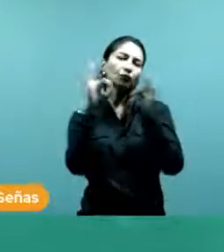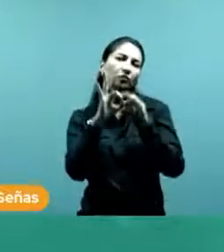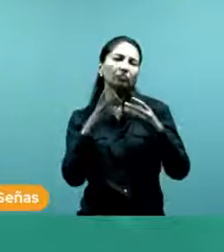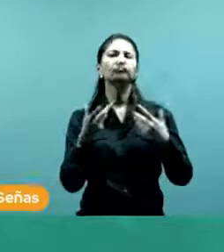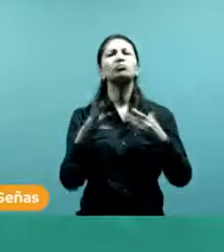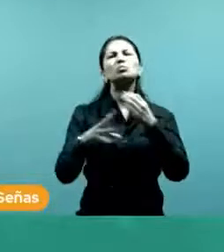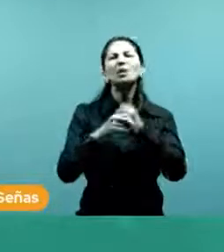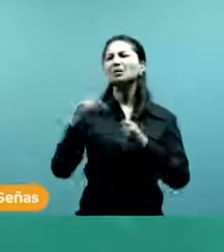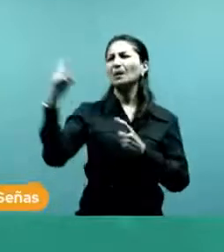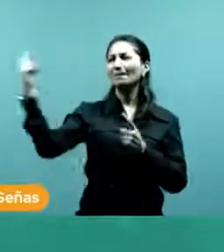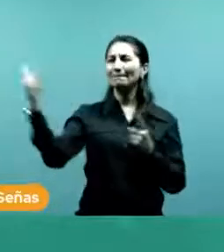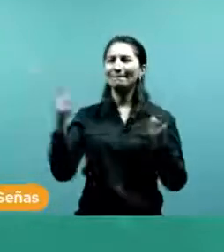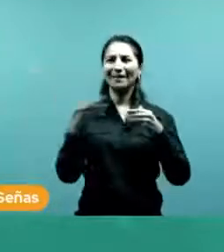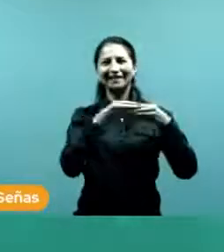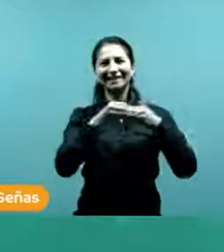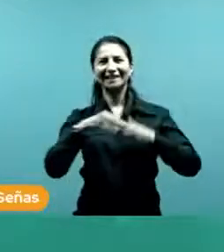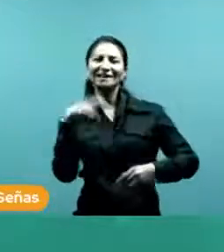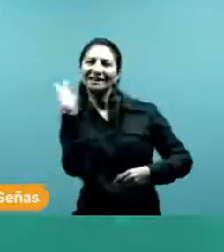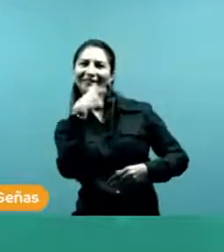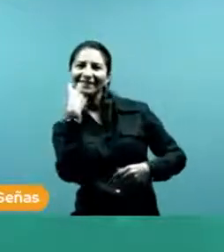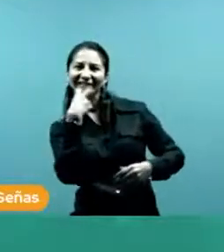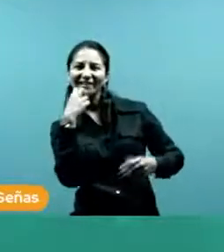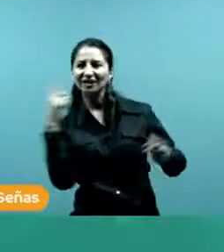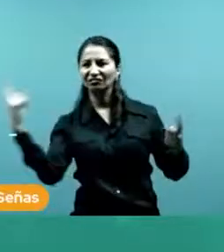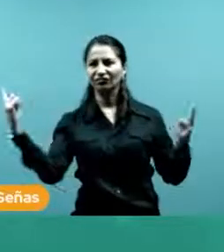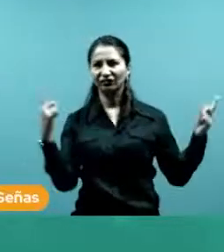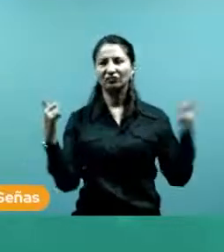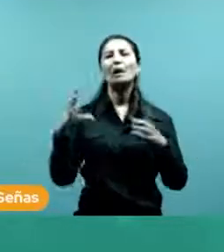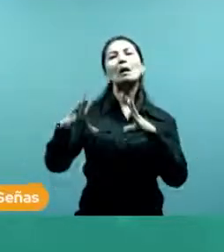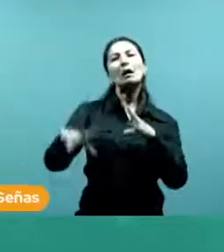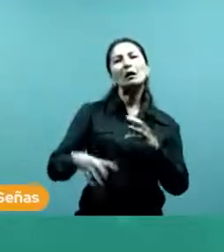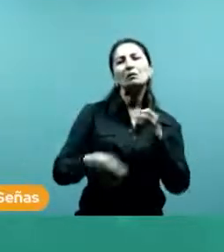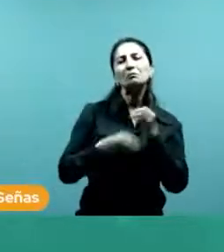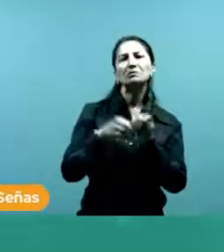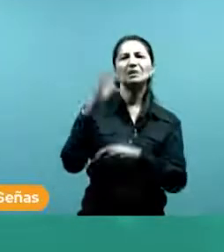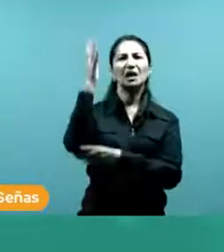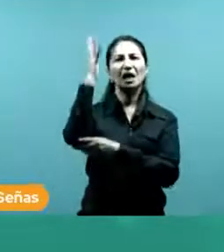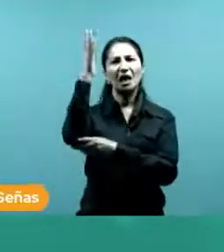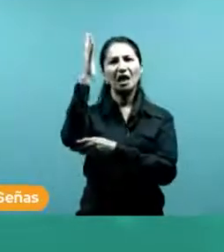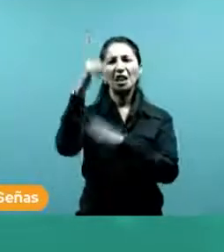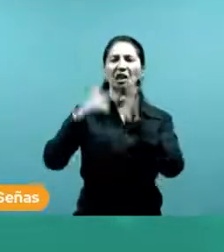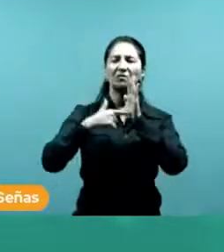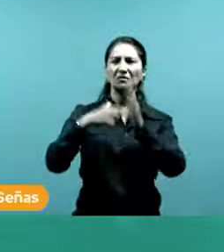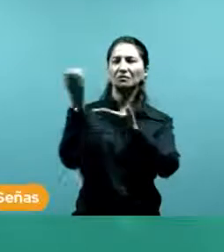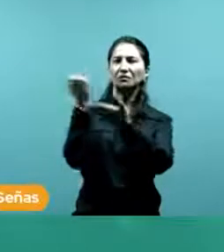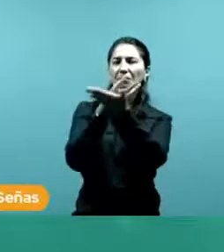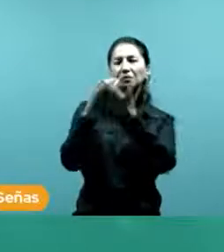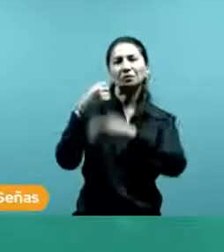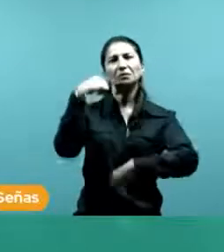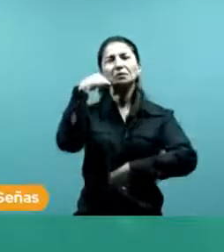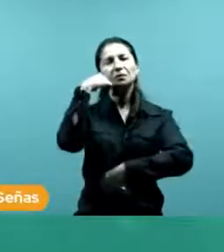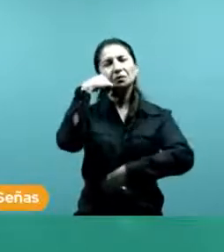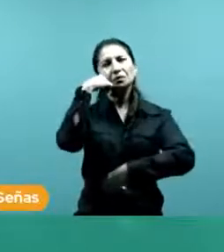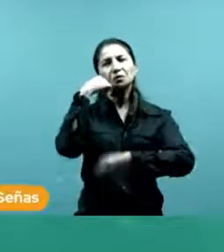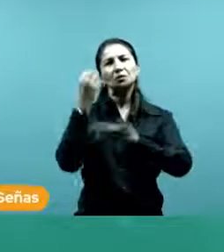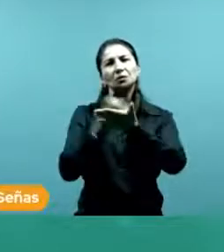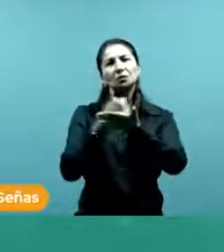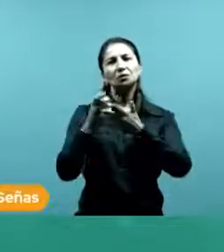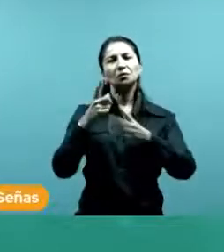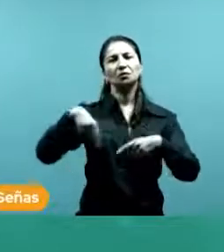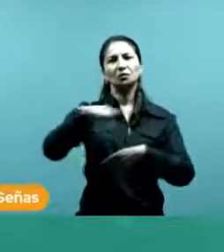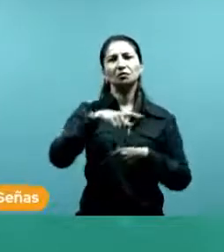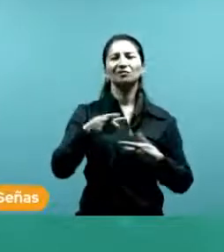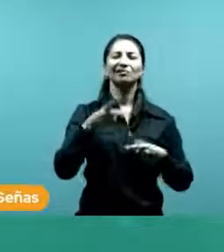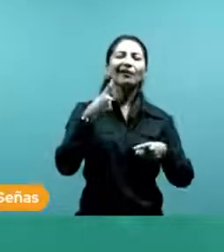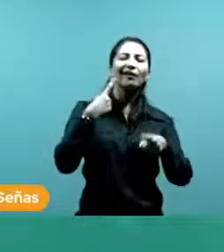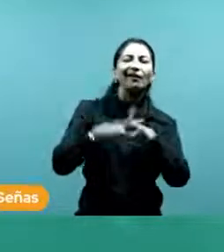guías turísticas, también tenemos los seminarios. Survivors, seminars for teachers, seminarios para